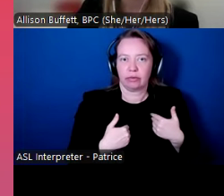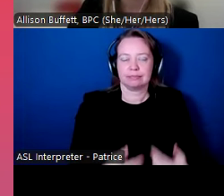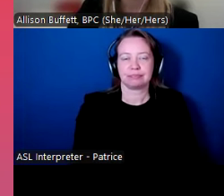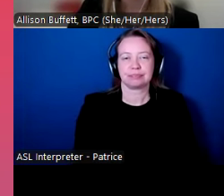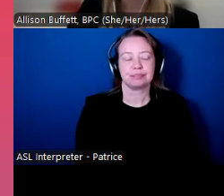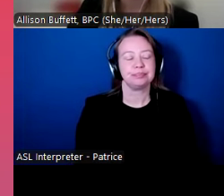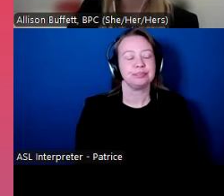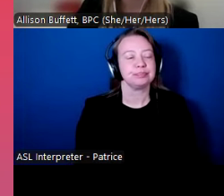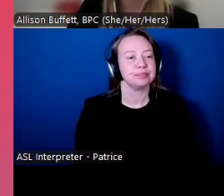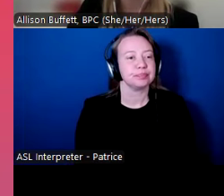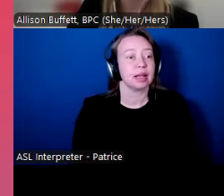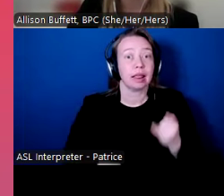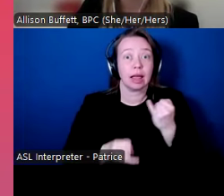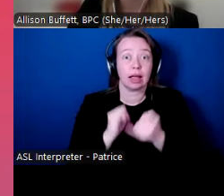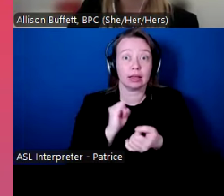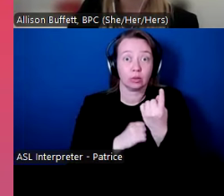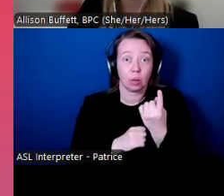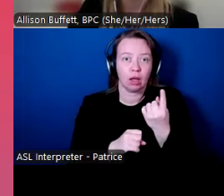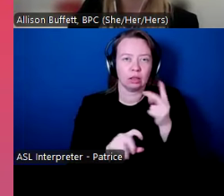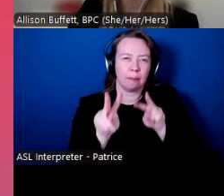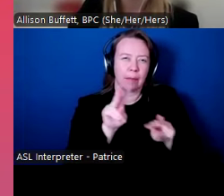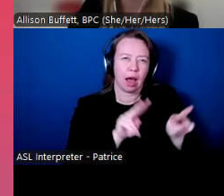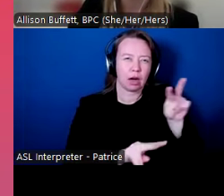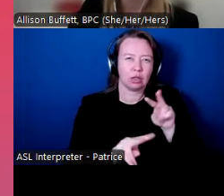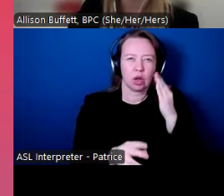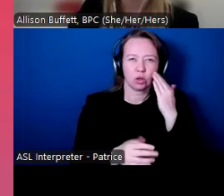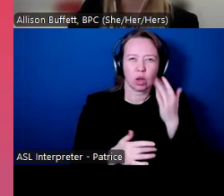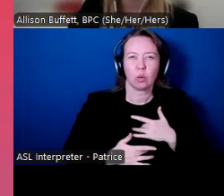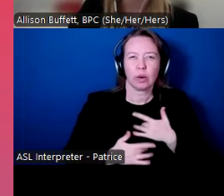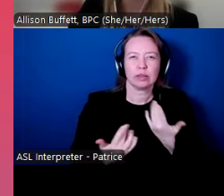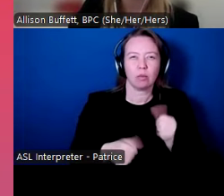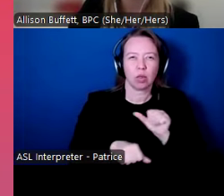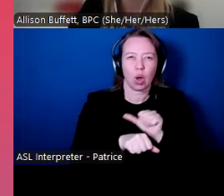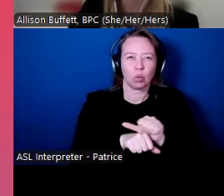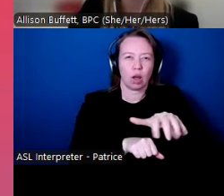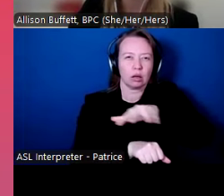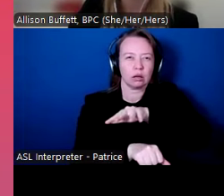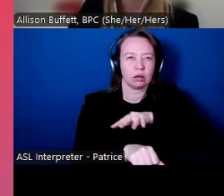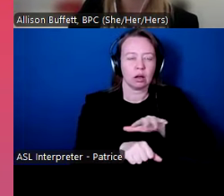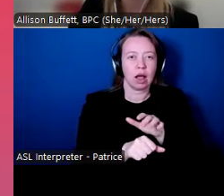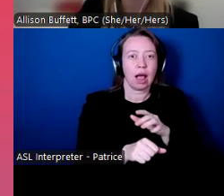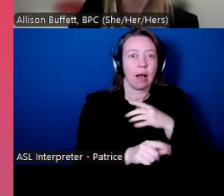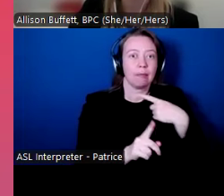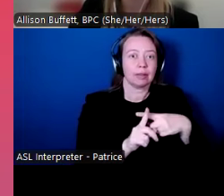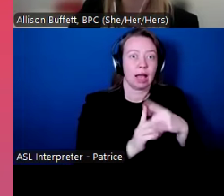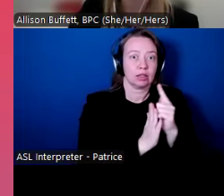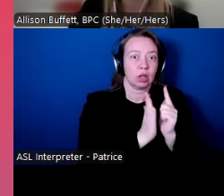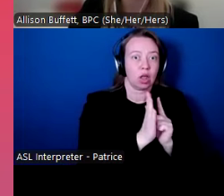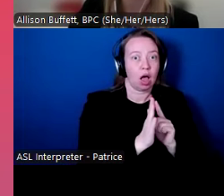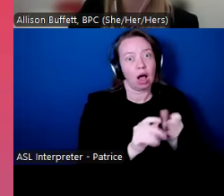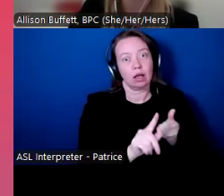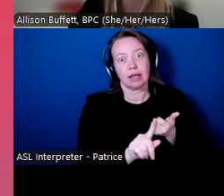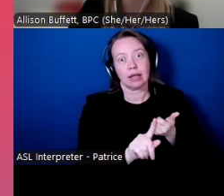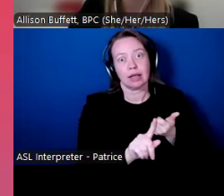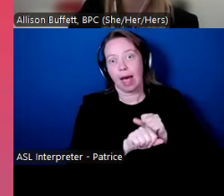And finally, to better monitor and understand the workforce and the impacts of any policies on this workforce, reforms